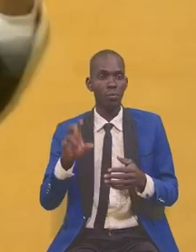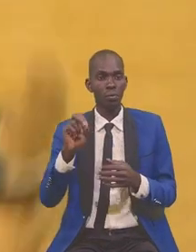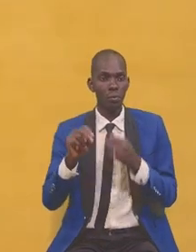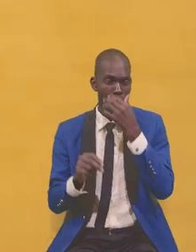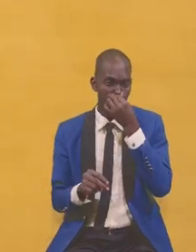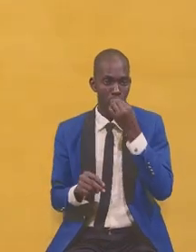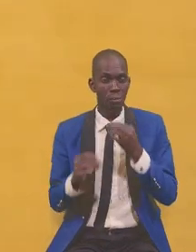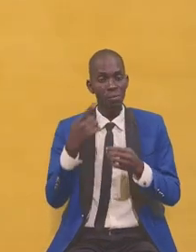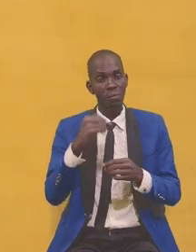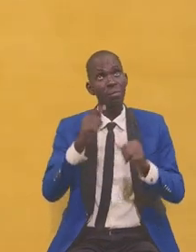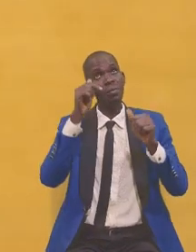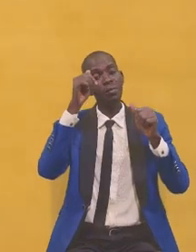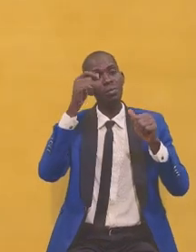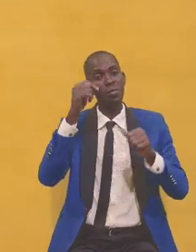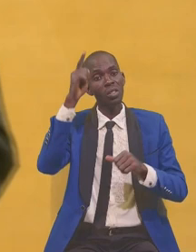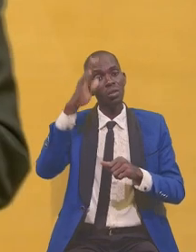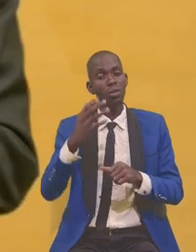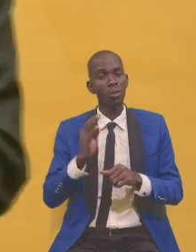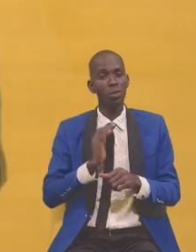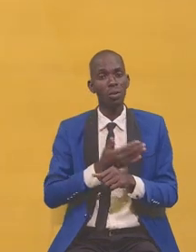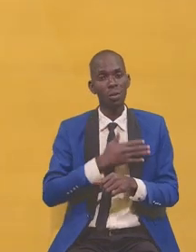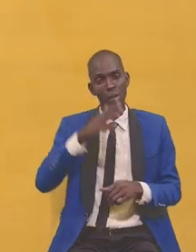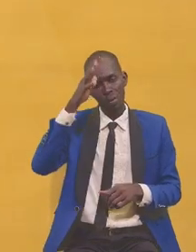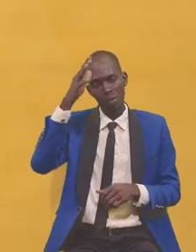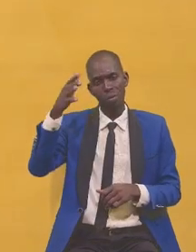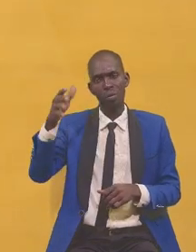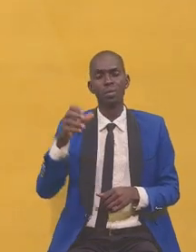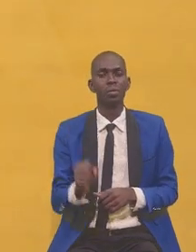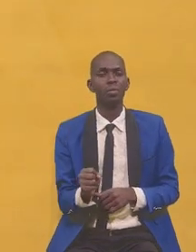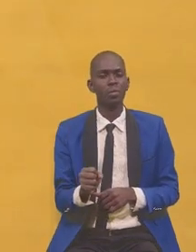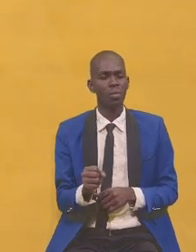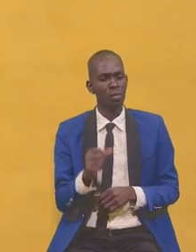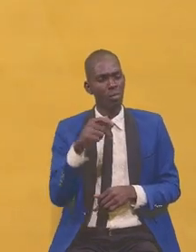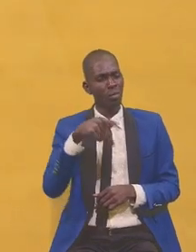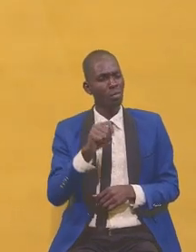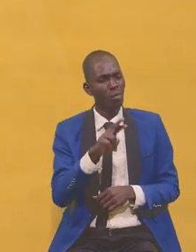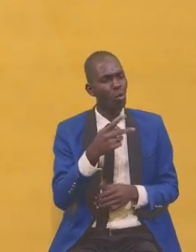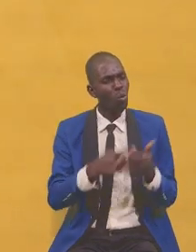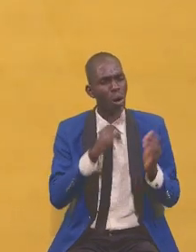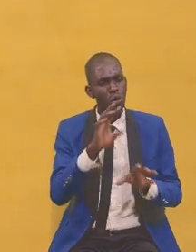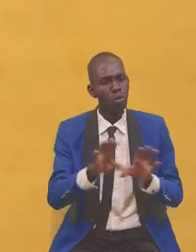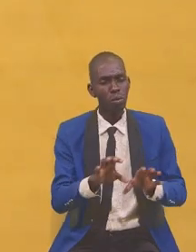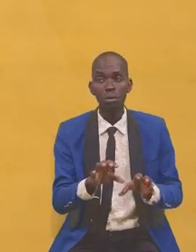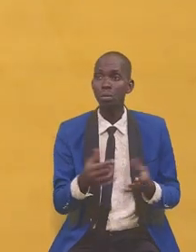the God of our fathers. Peter, what are you doing? I am preaching.